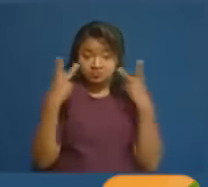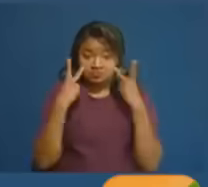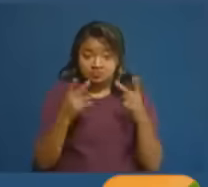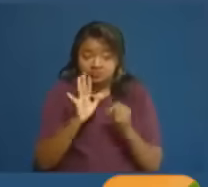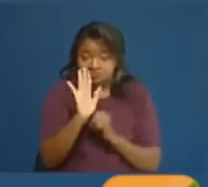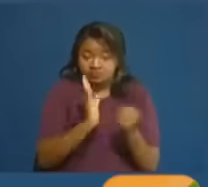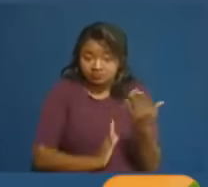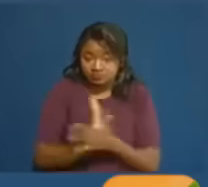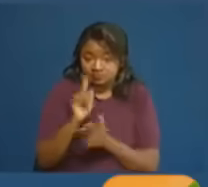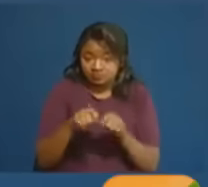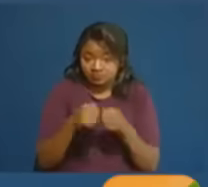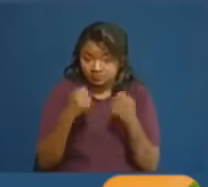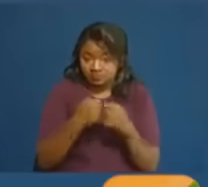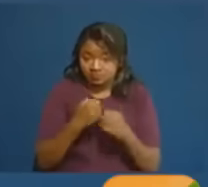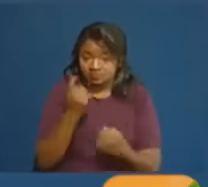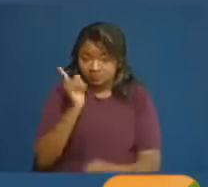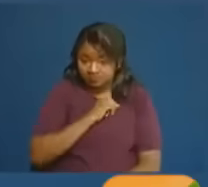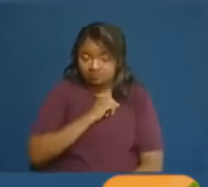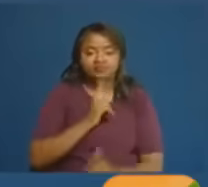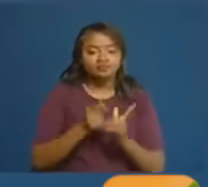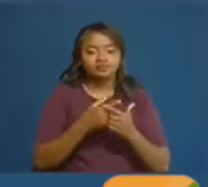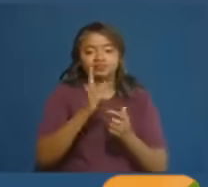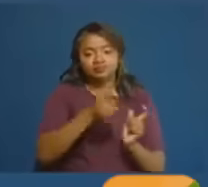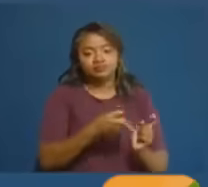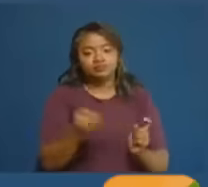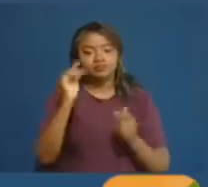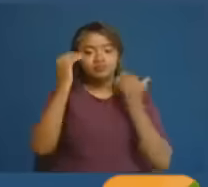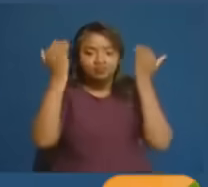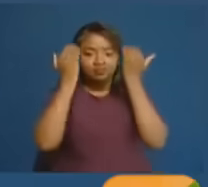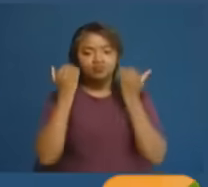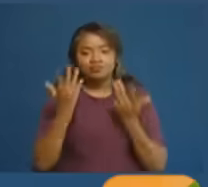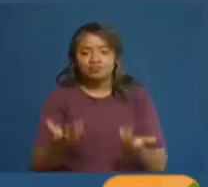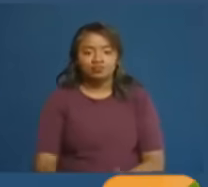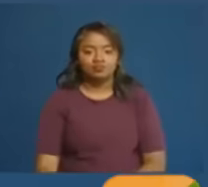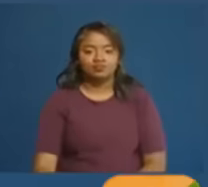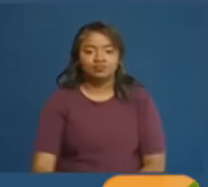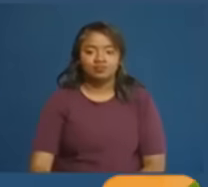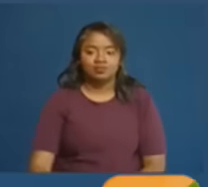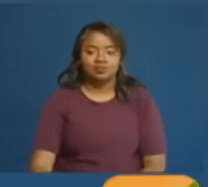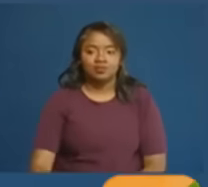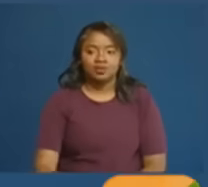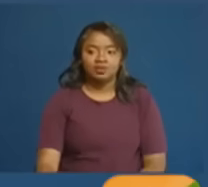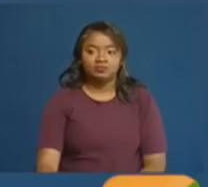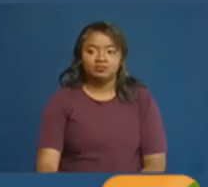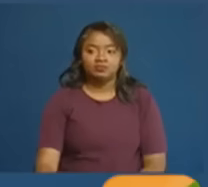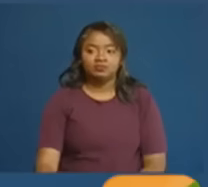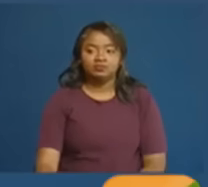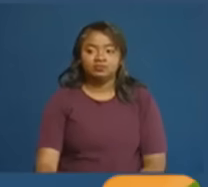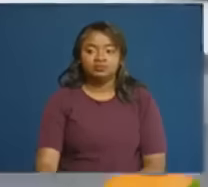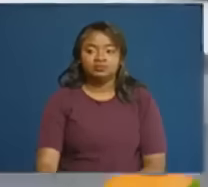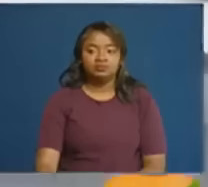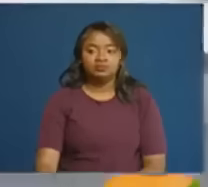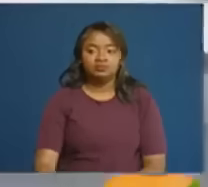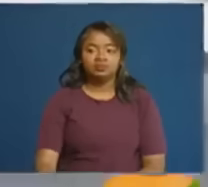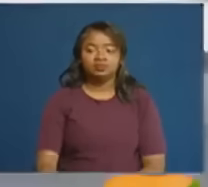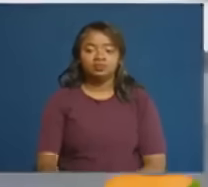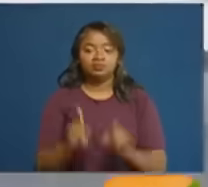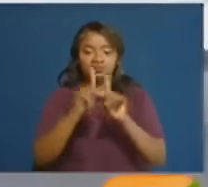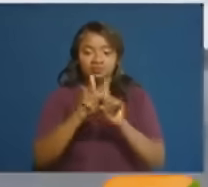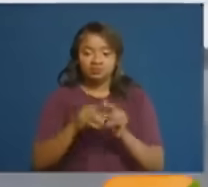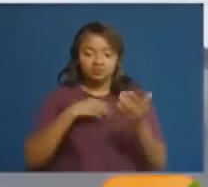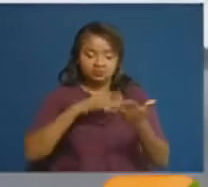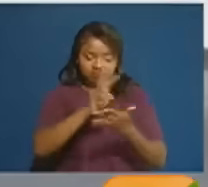and I think it's as simple as that. I read your statement, just an example of a statement from the Chief Justice herself